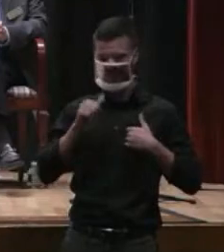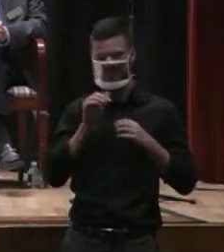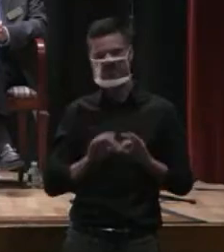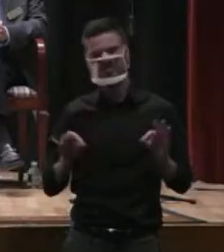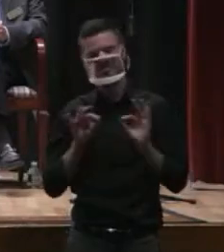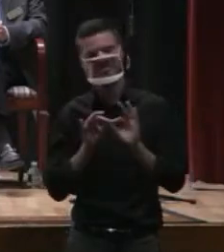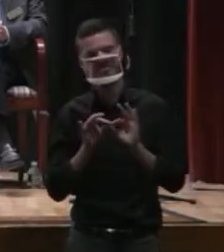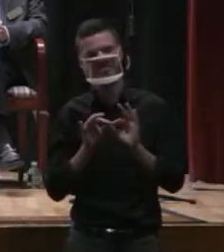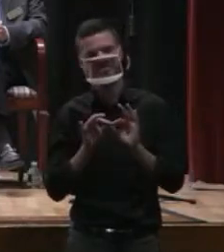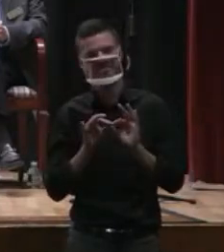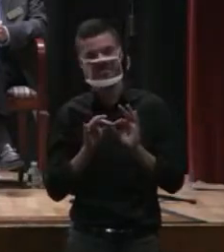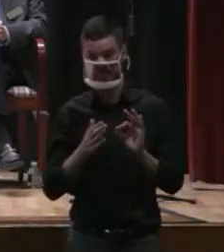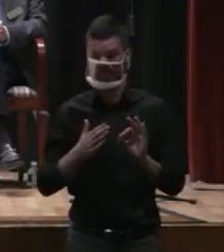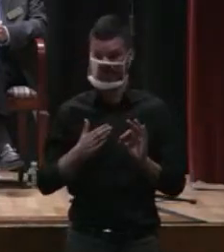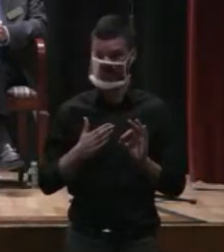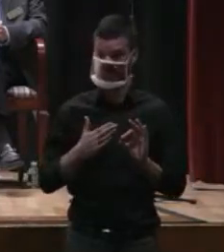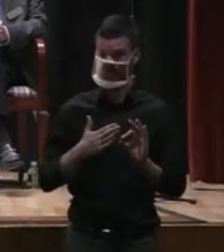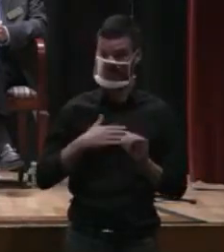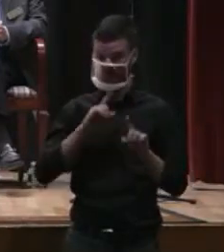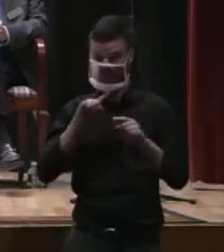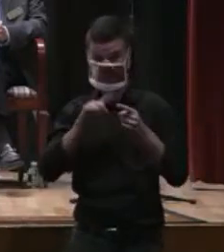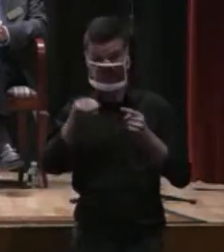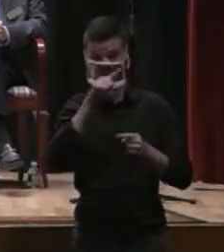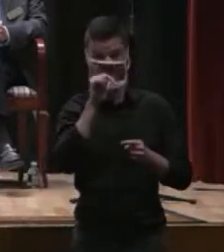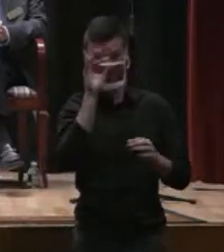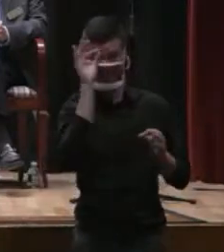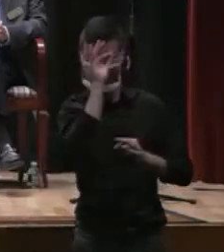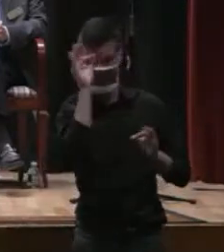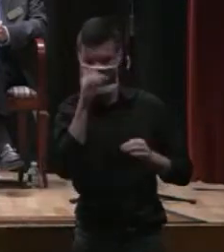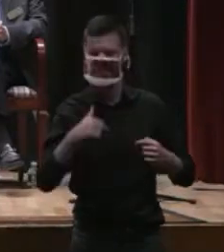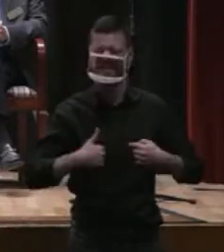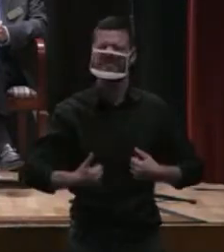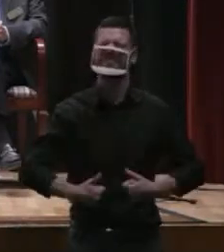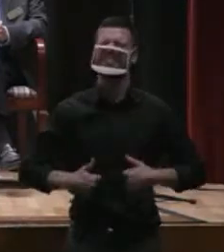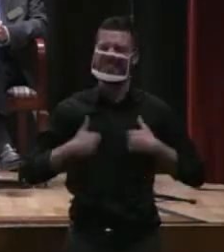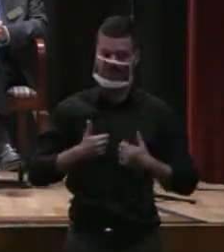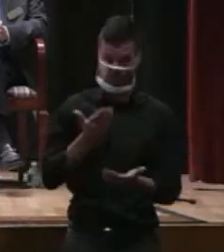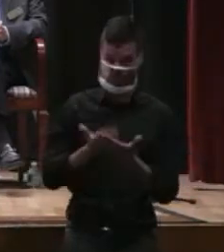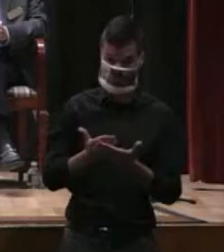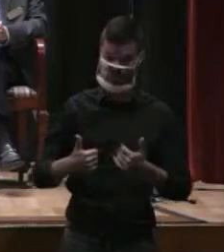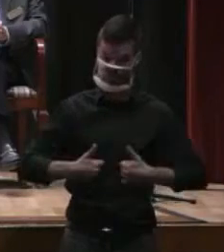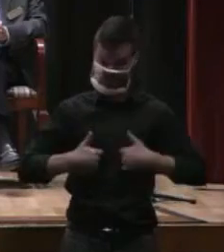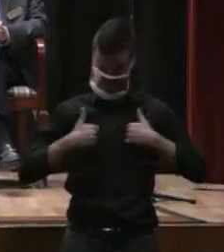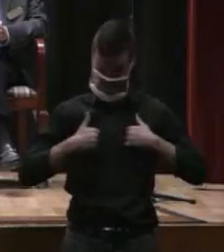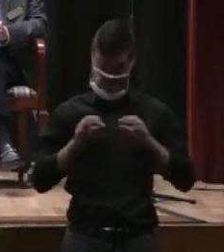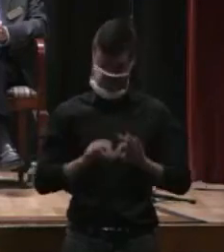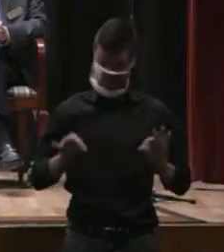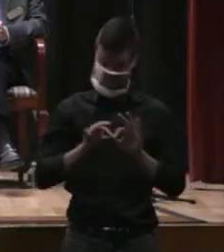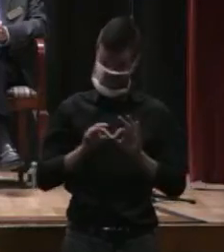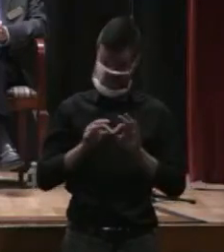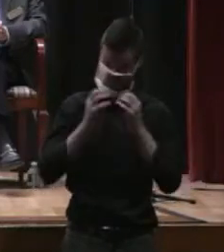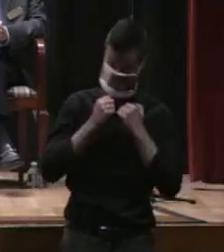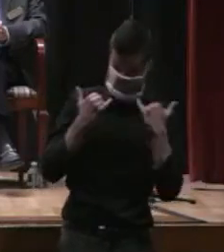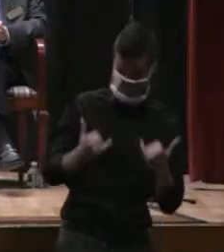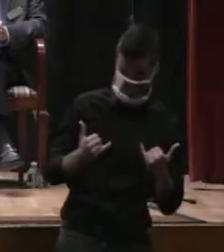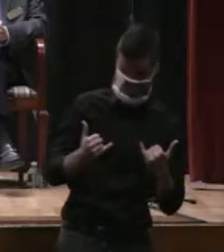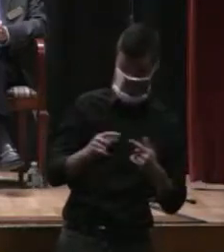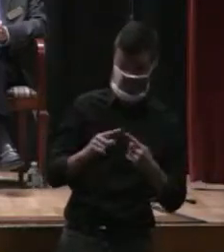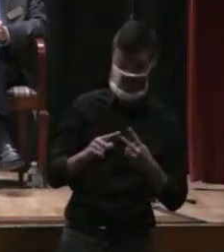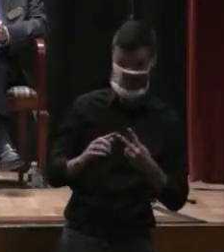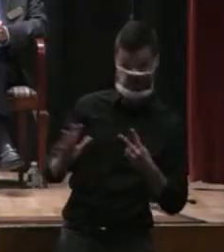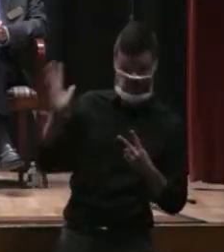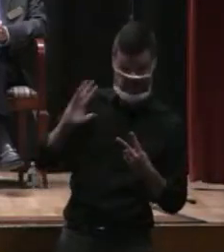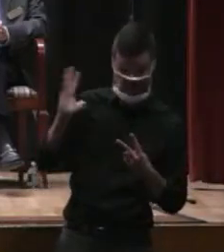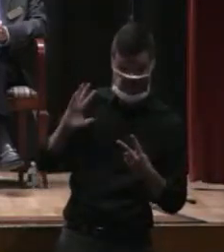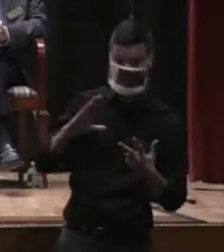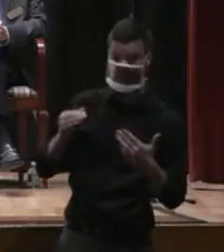response to the misinformed is that I am a living proof that my life mattered then, it matters now, and it